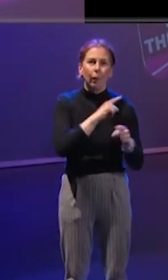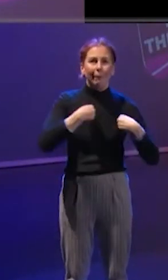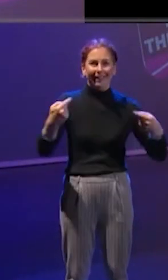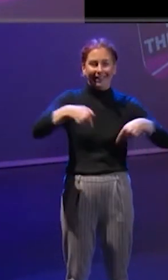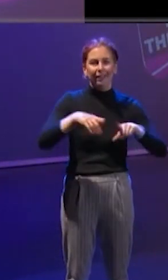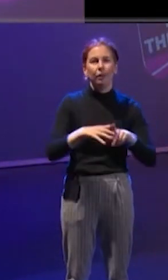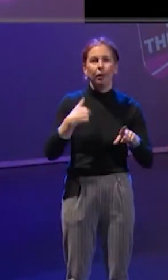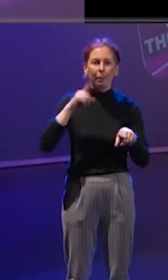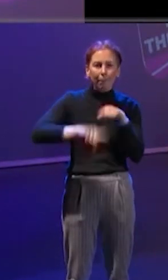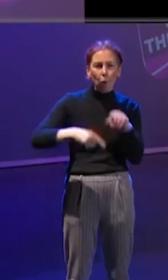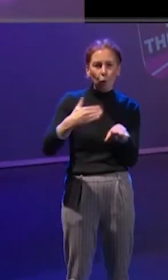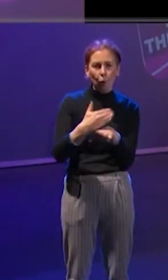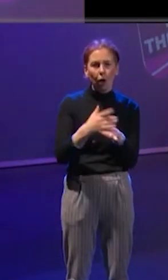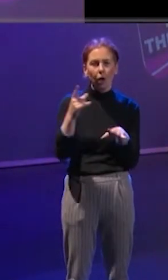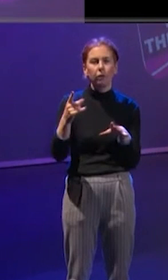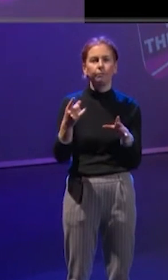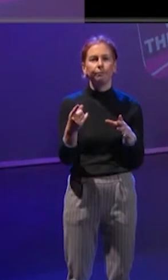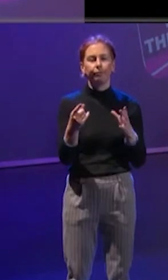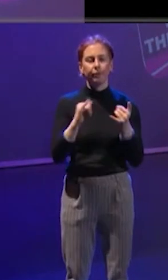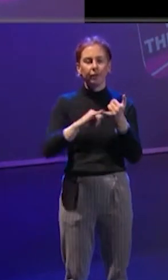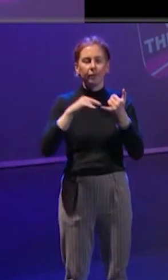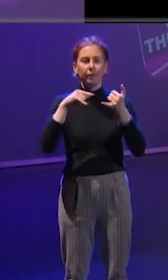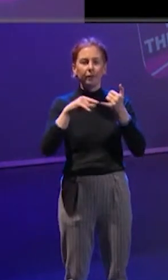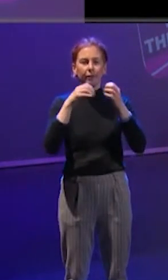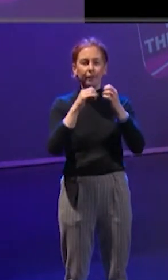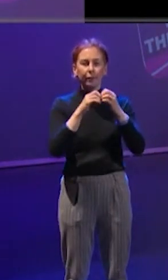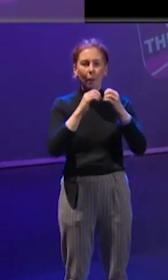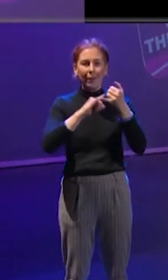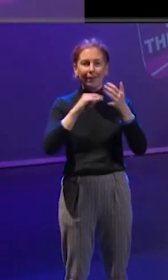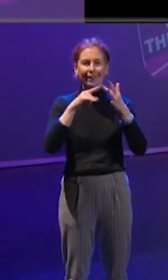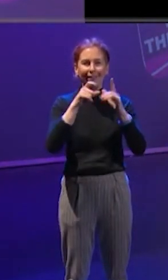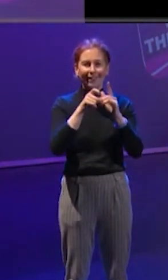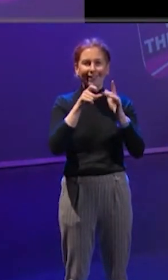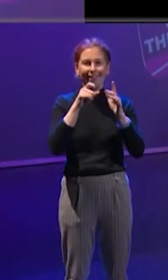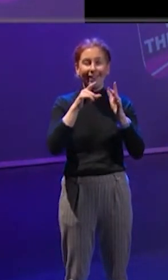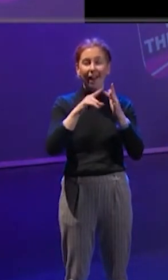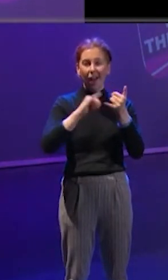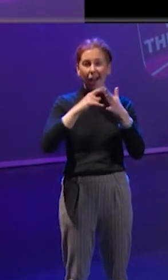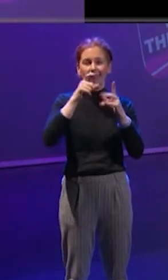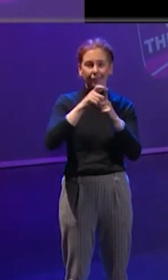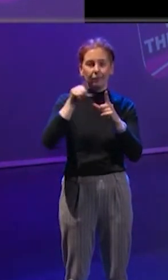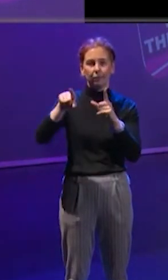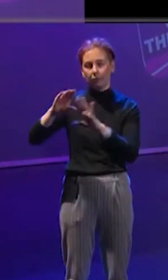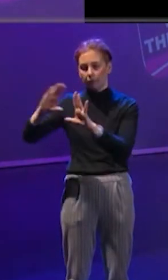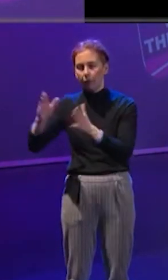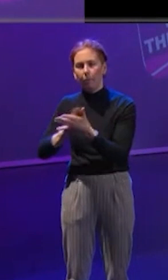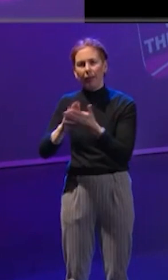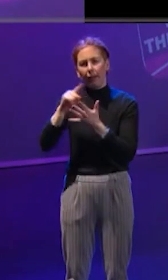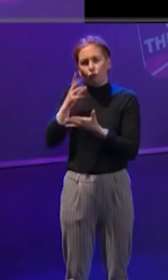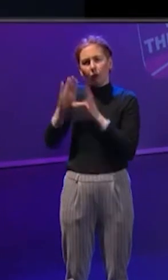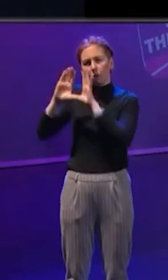mostly work within the subsidised sector, which means that a lot of the projects or things that I do come from funders, trusts and foundations, those sort of places.